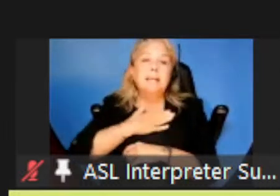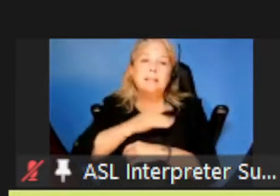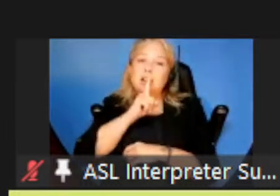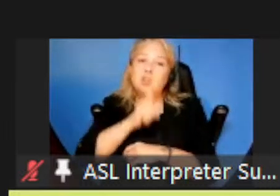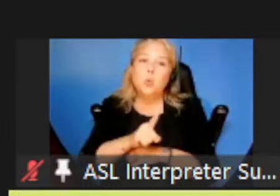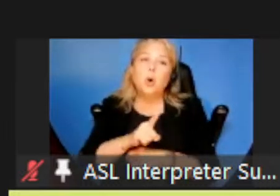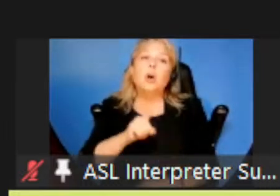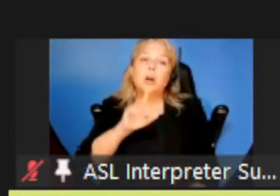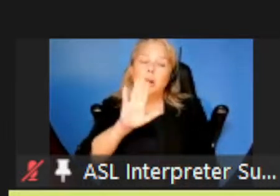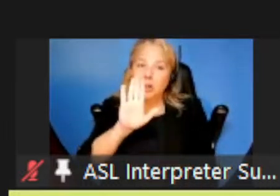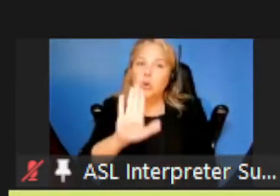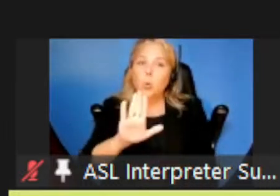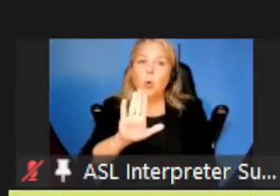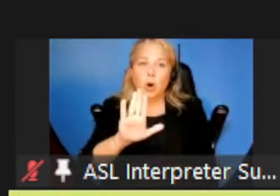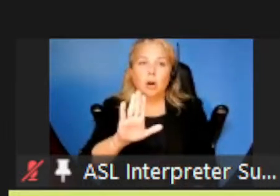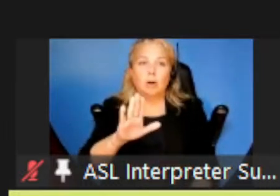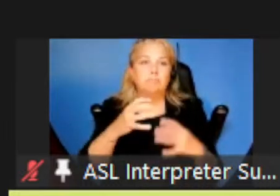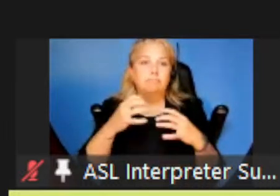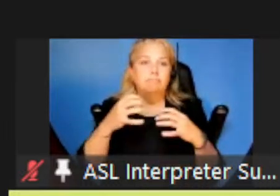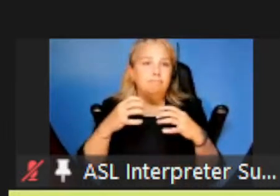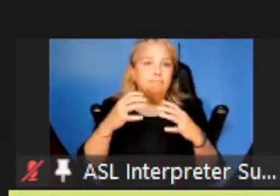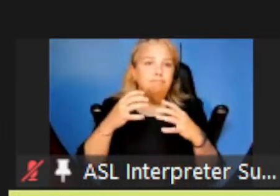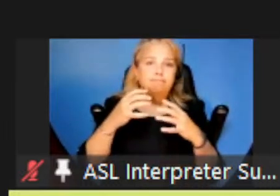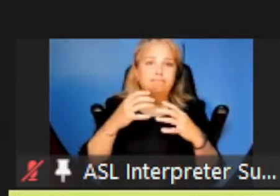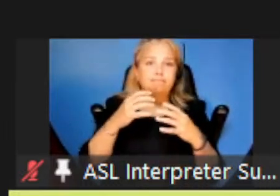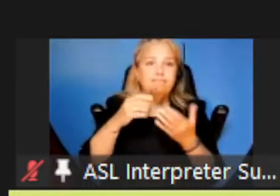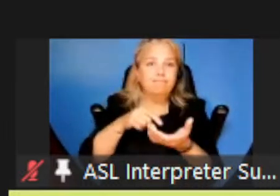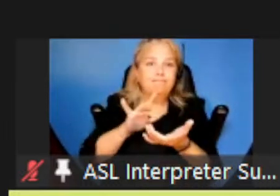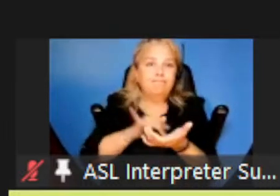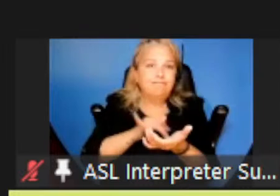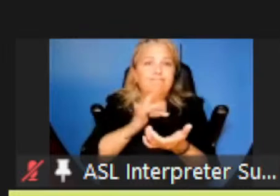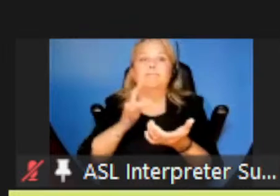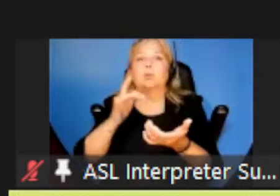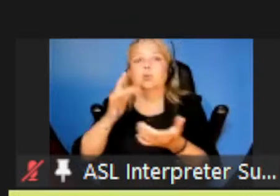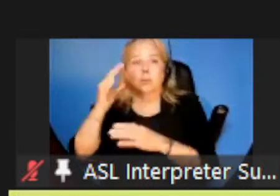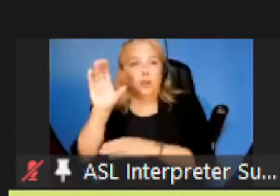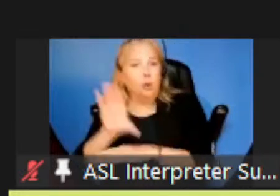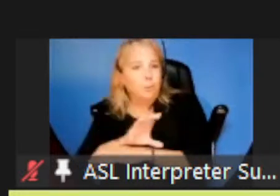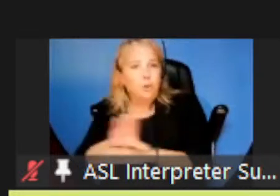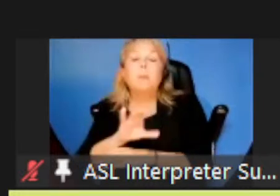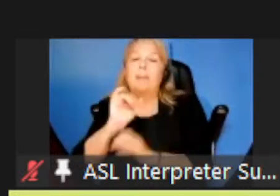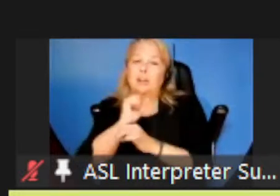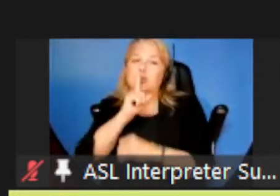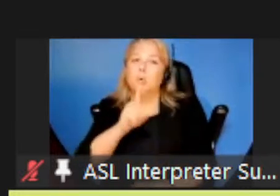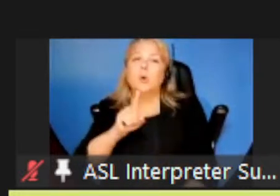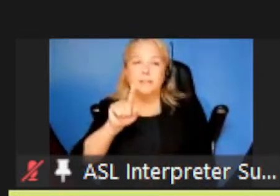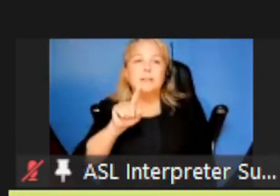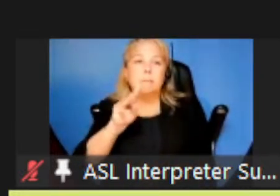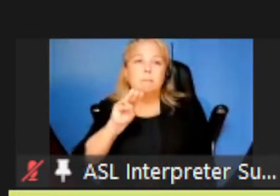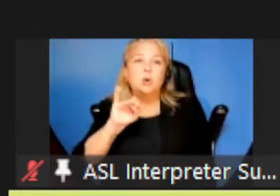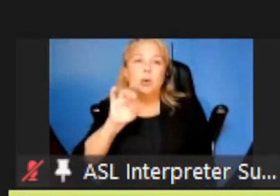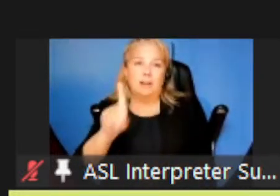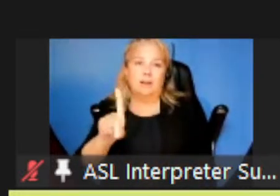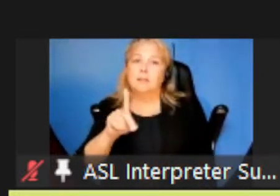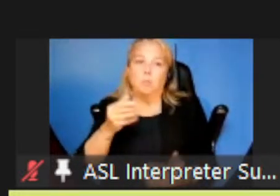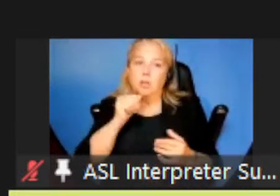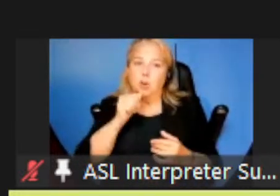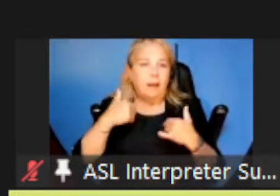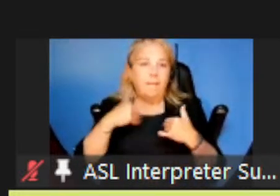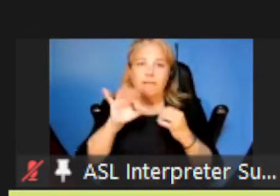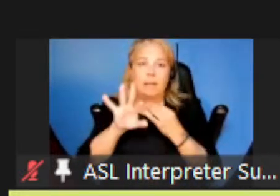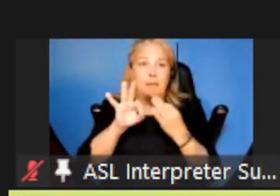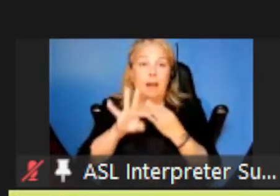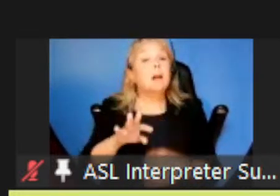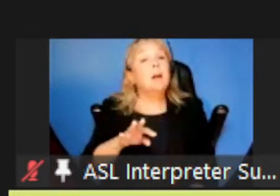muted when you're giving the testimony to avoid feedback. The public comment period will close on August